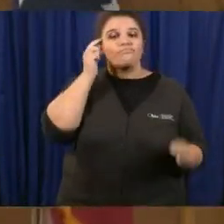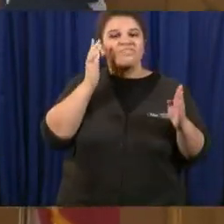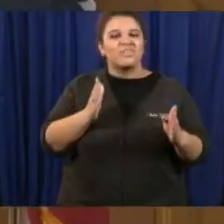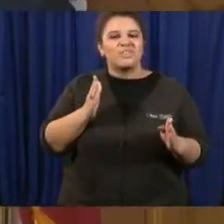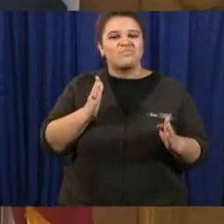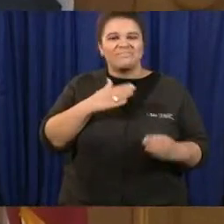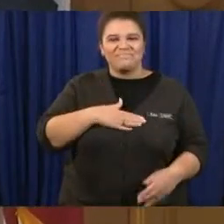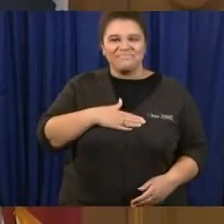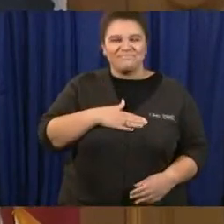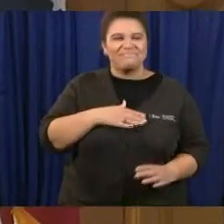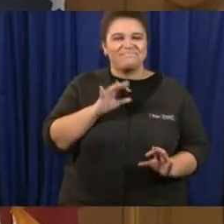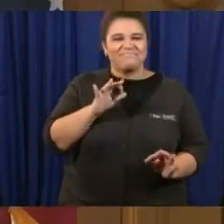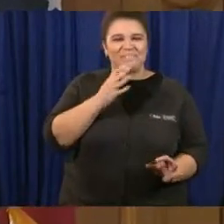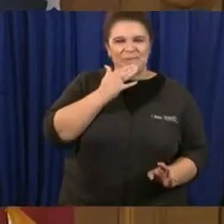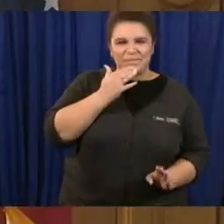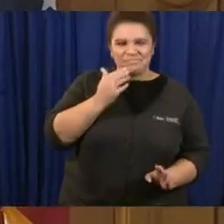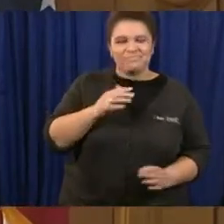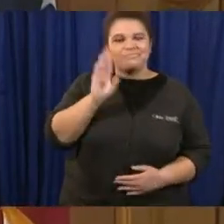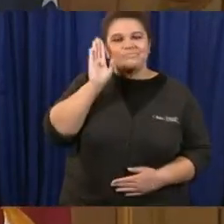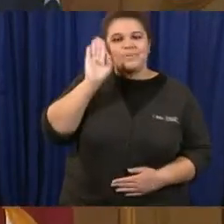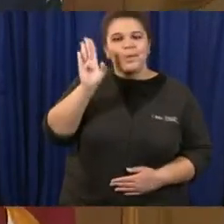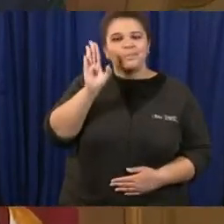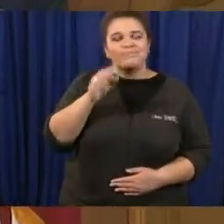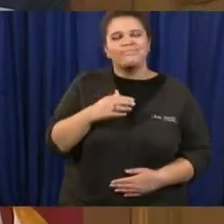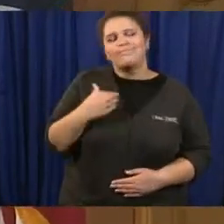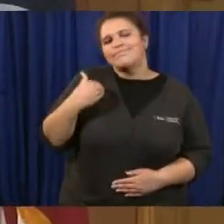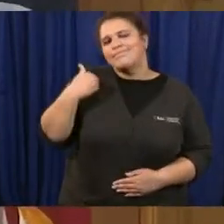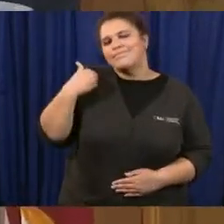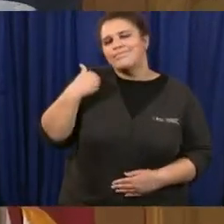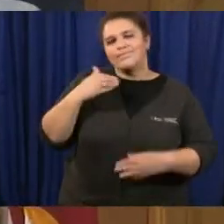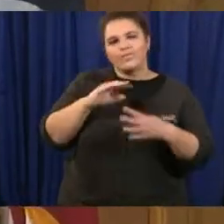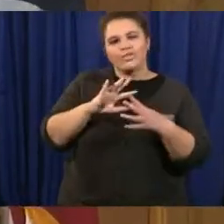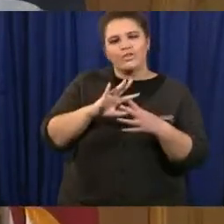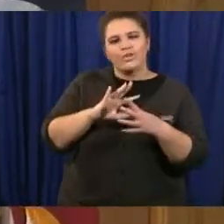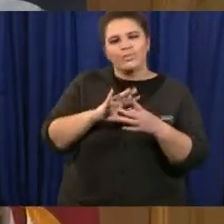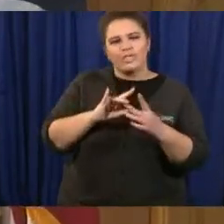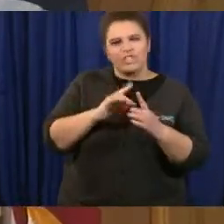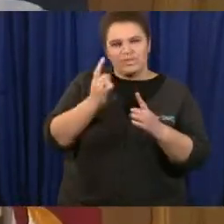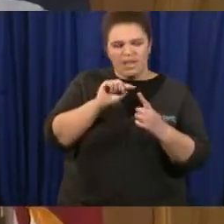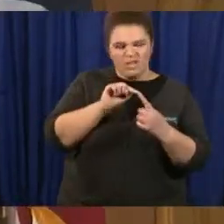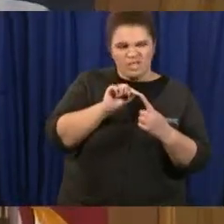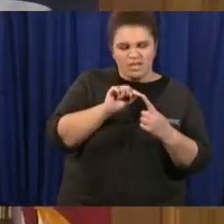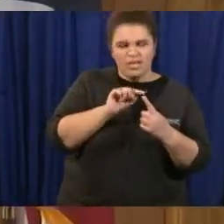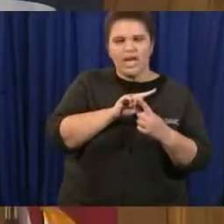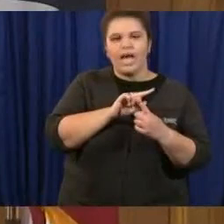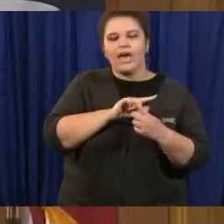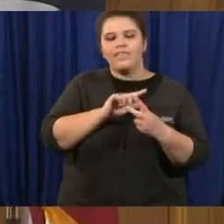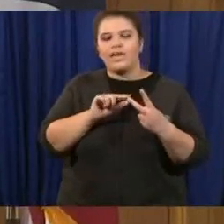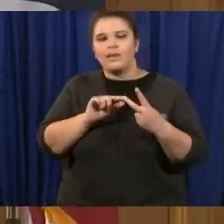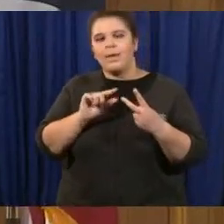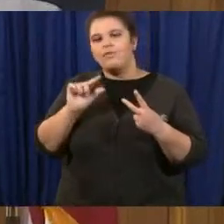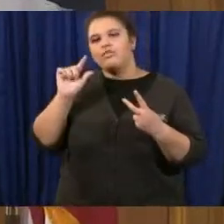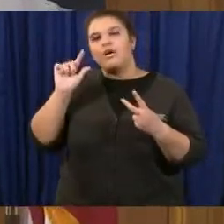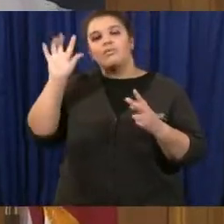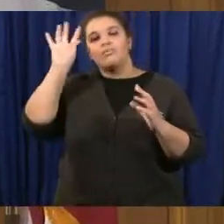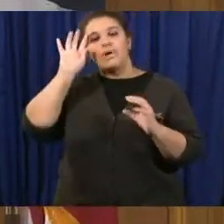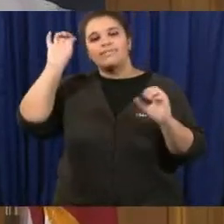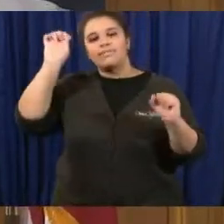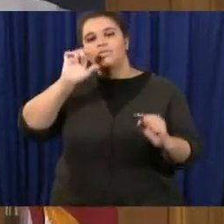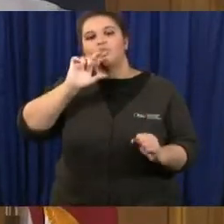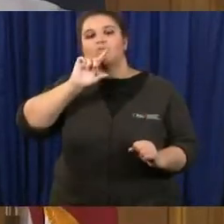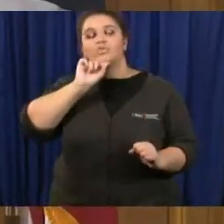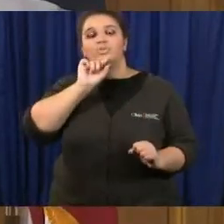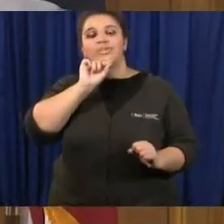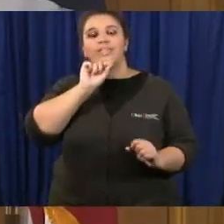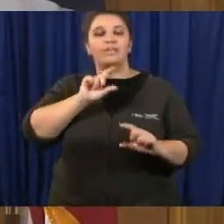Hi, Governor. I want to circle back to something you mentioned earlier, and then about the tweet that President Trump had earlier